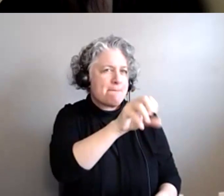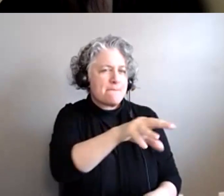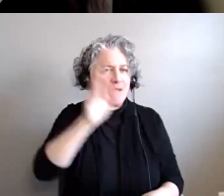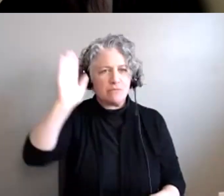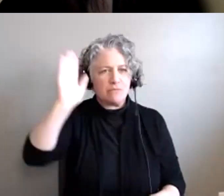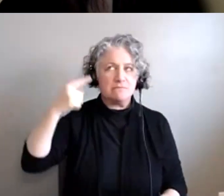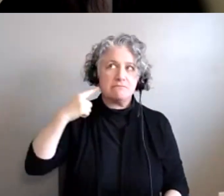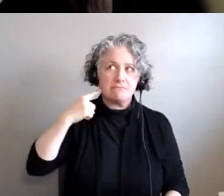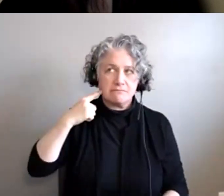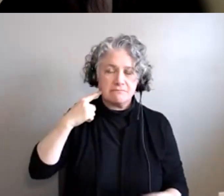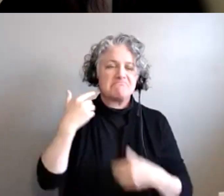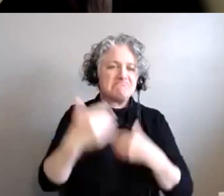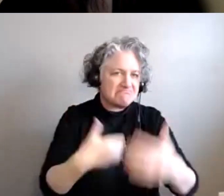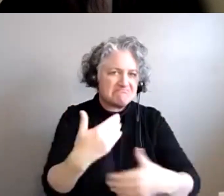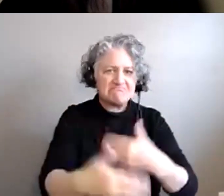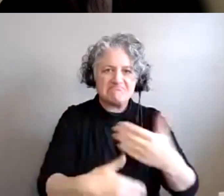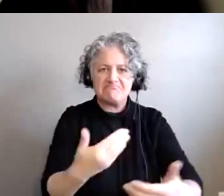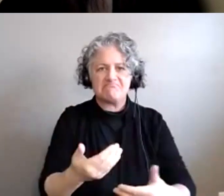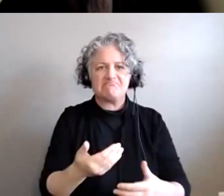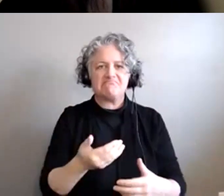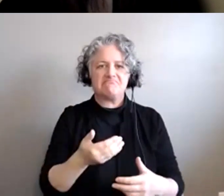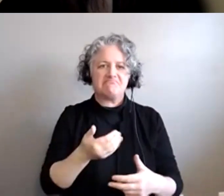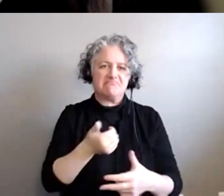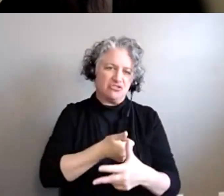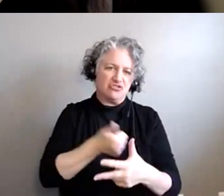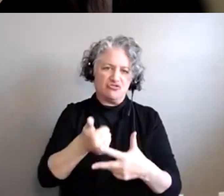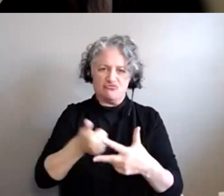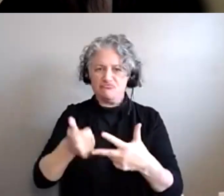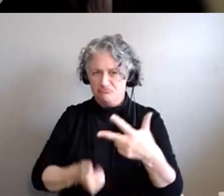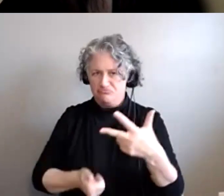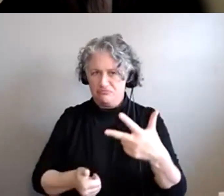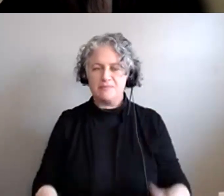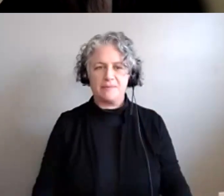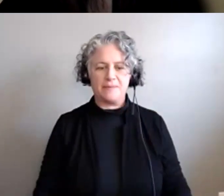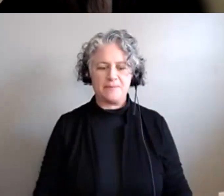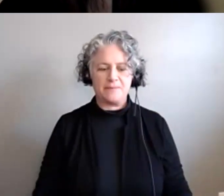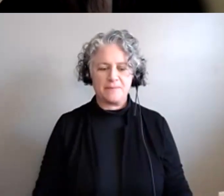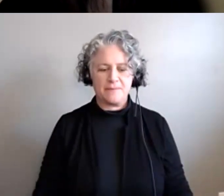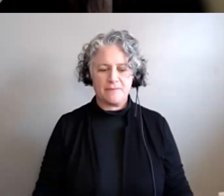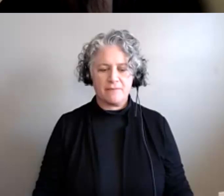presenters following each one of the presentations.